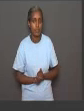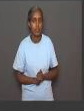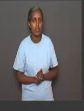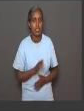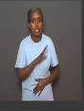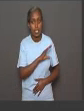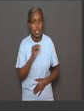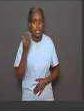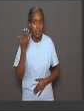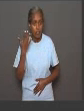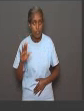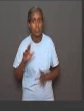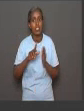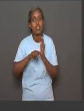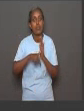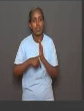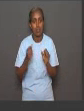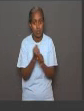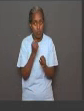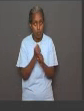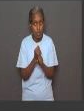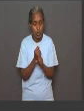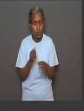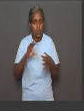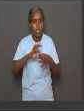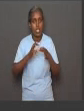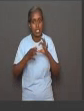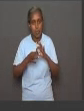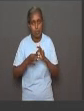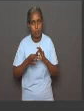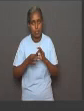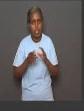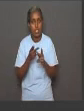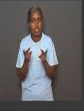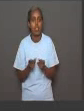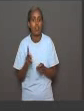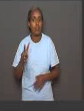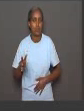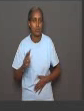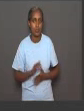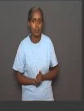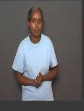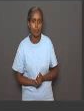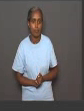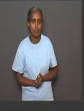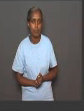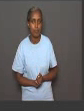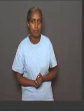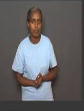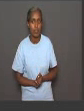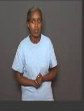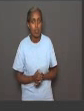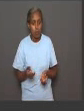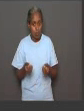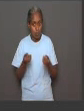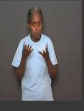and 15 minutes of work on assembly line 2. At